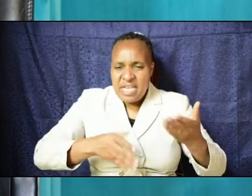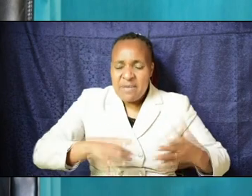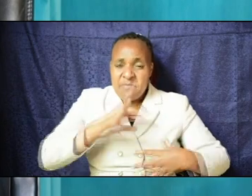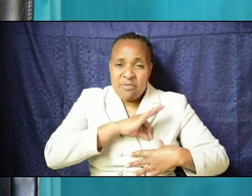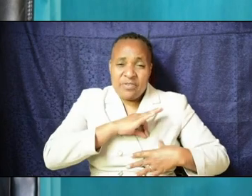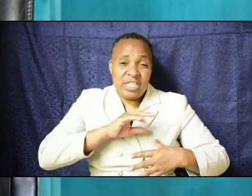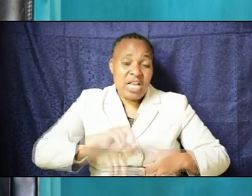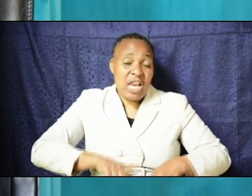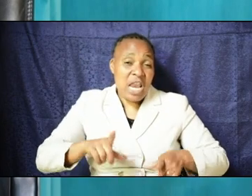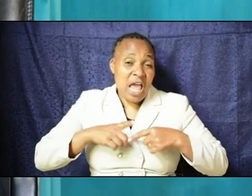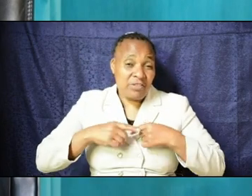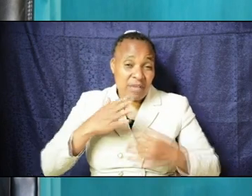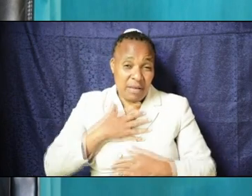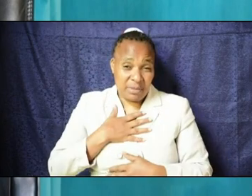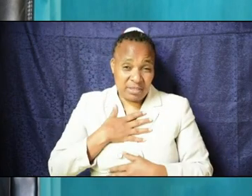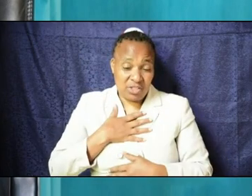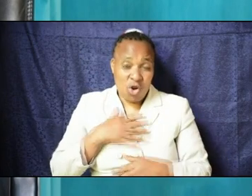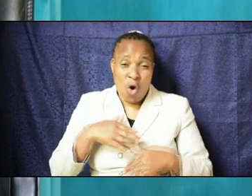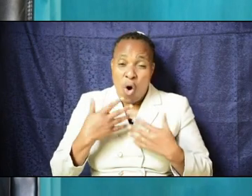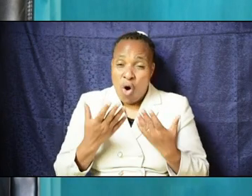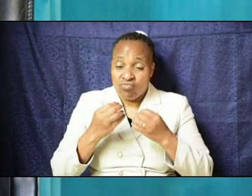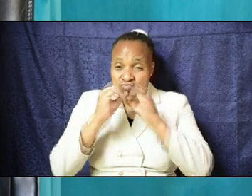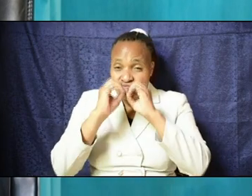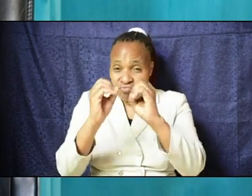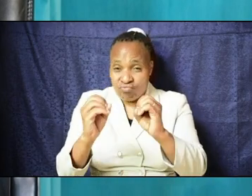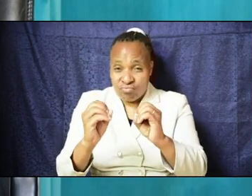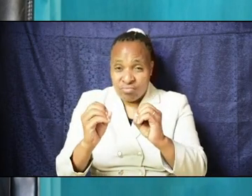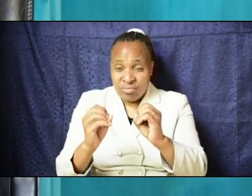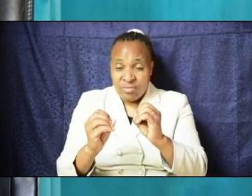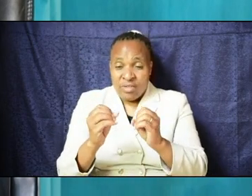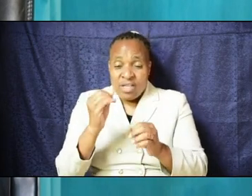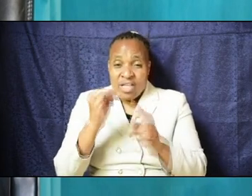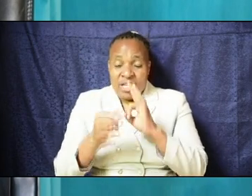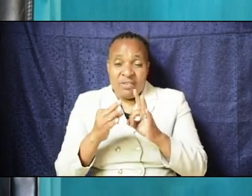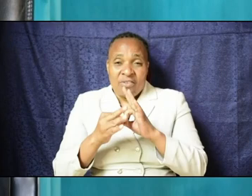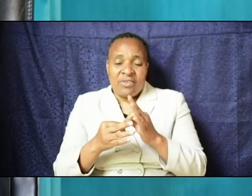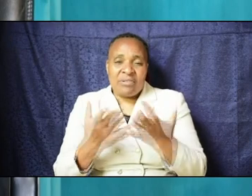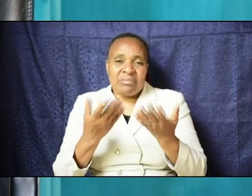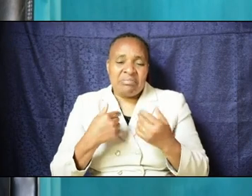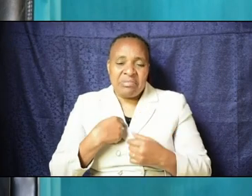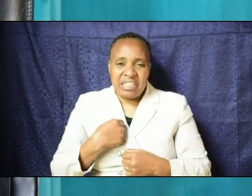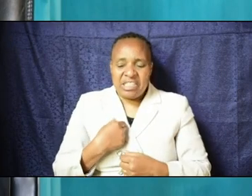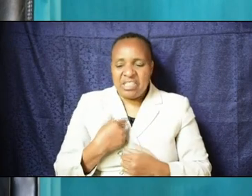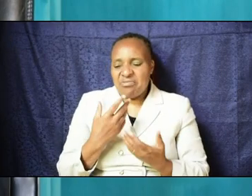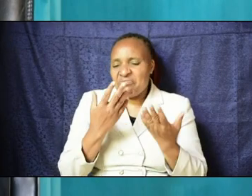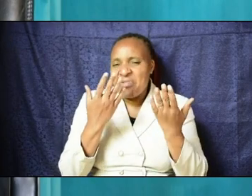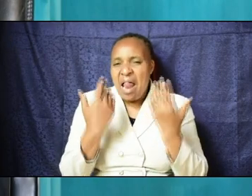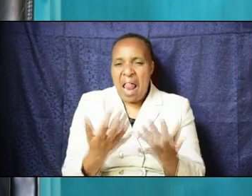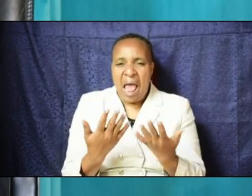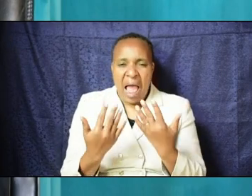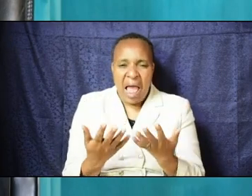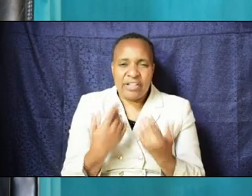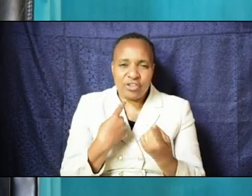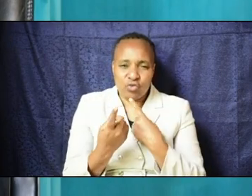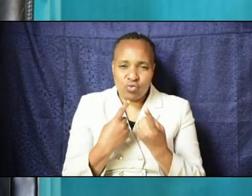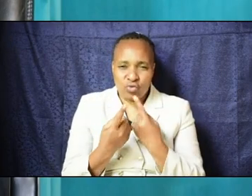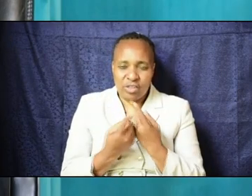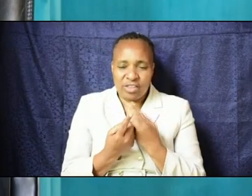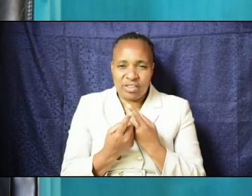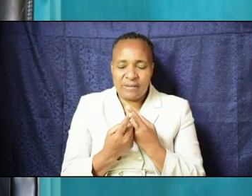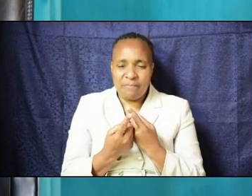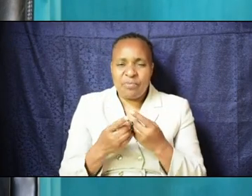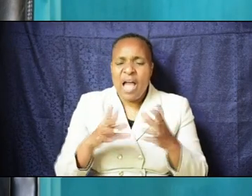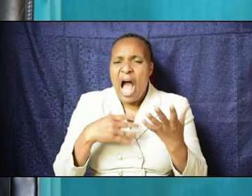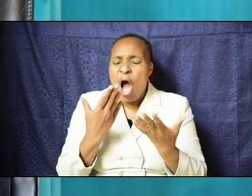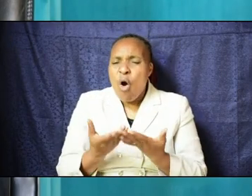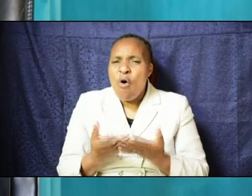our lives or not? Is it idle chatter or mere talk? What are we talking about, and